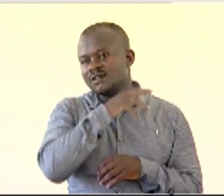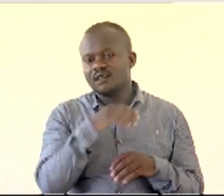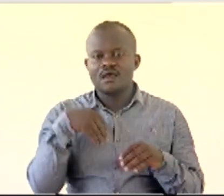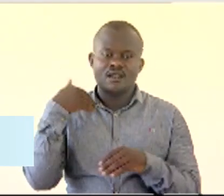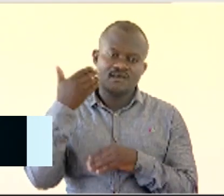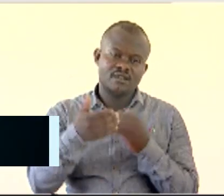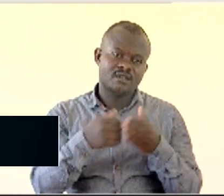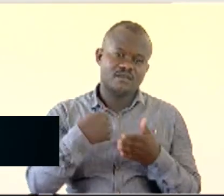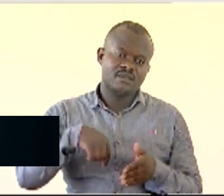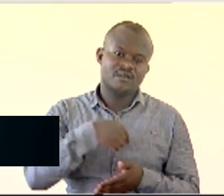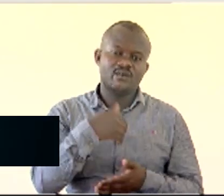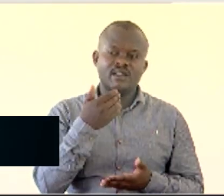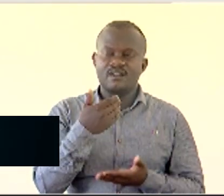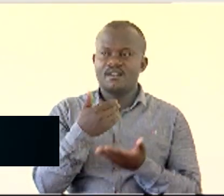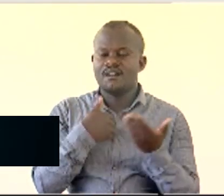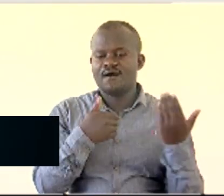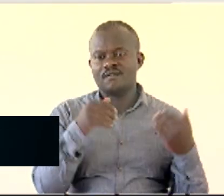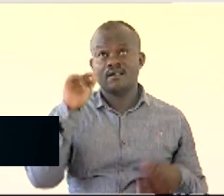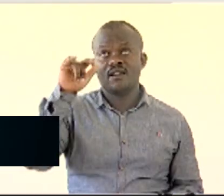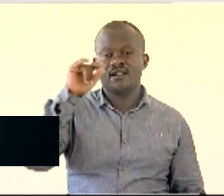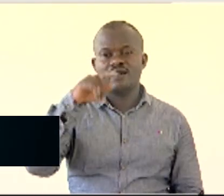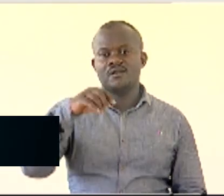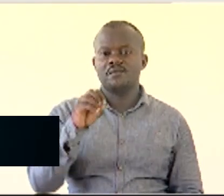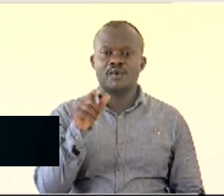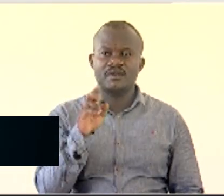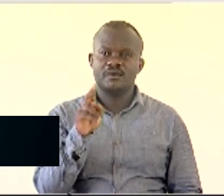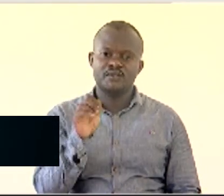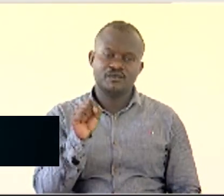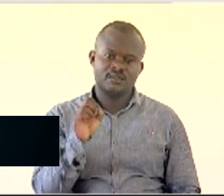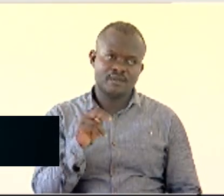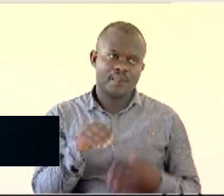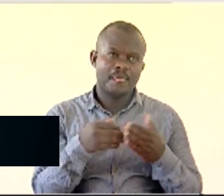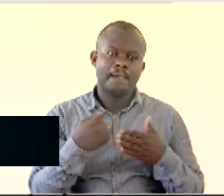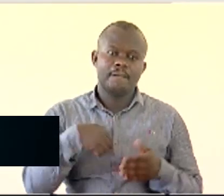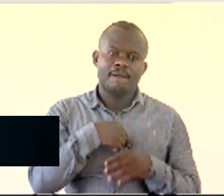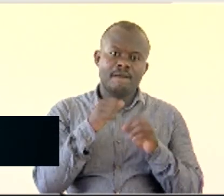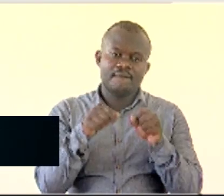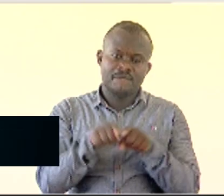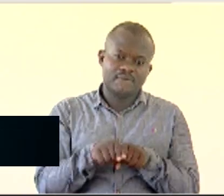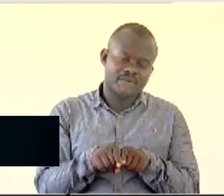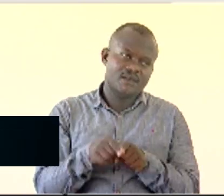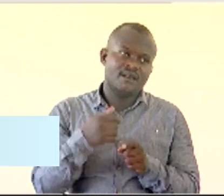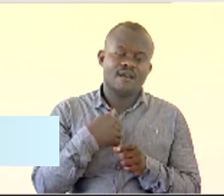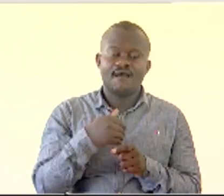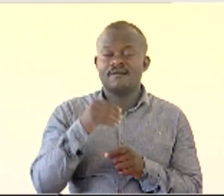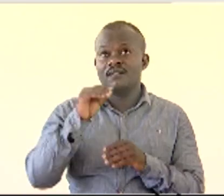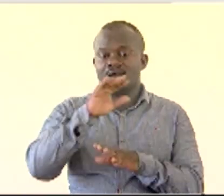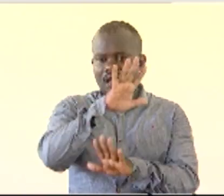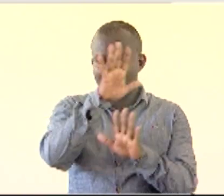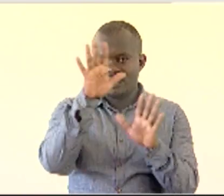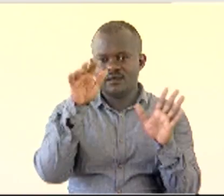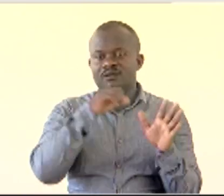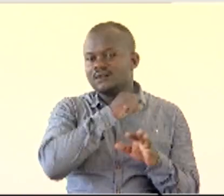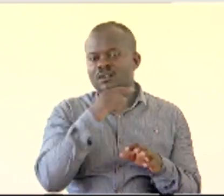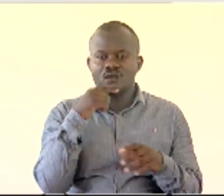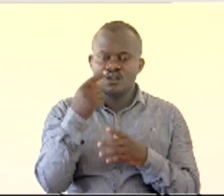we also have air pollution. In addition to this, we can also have light pollution.